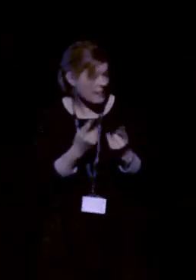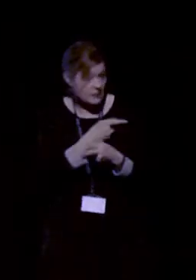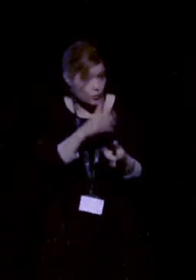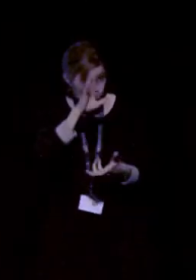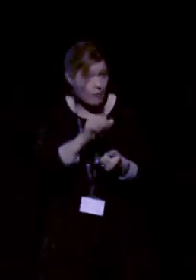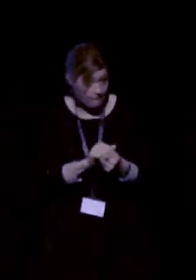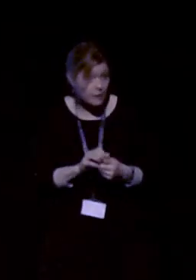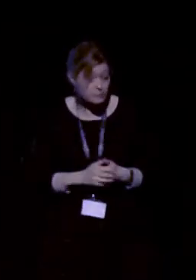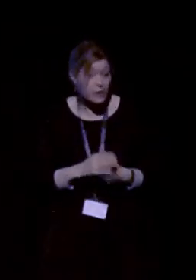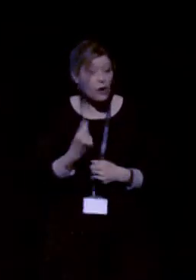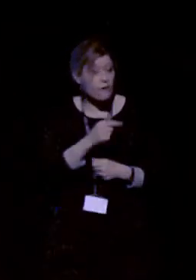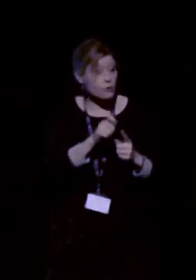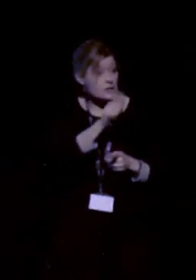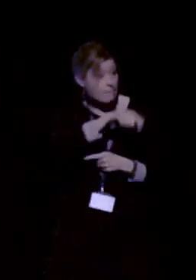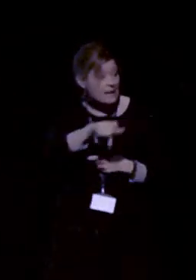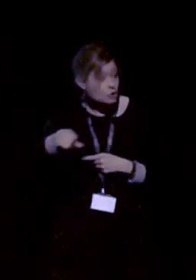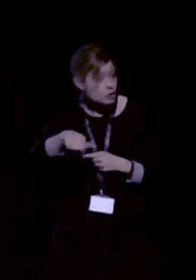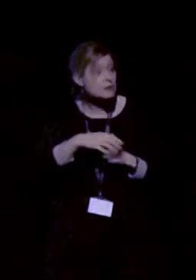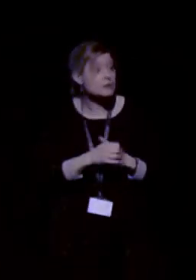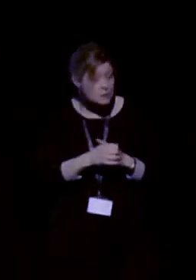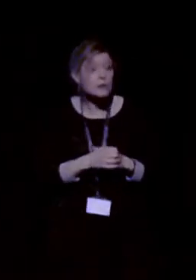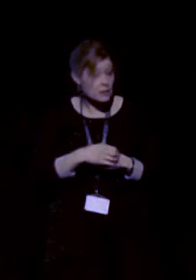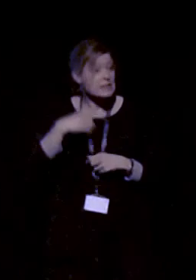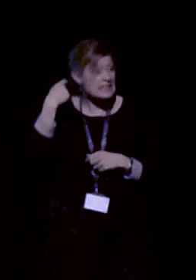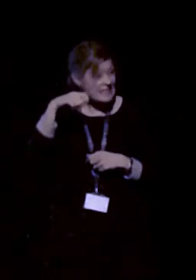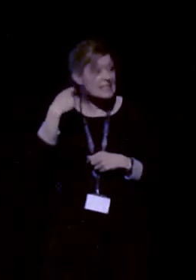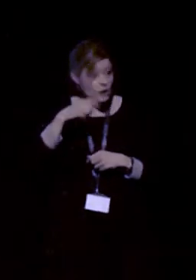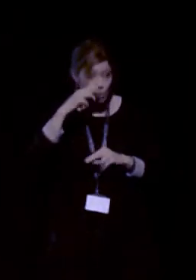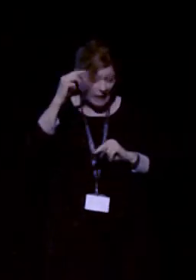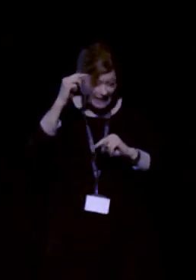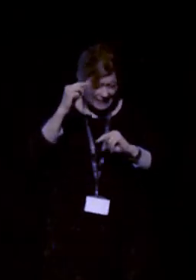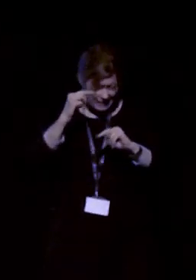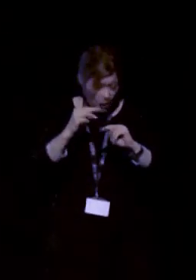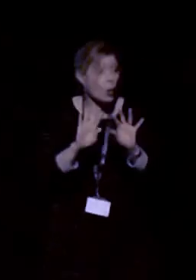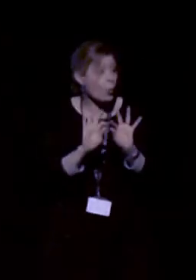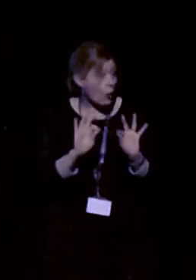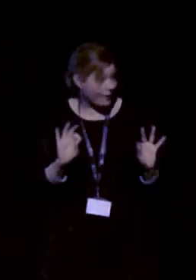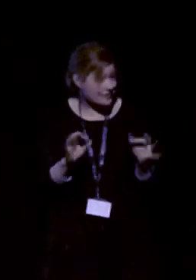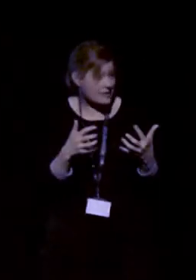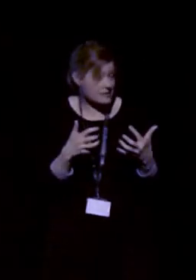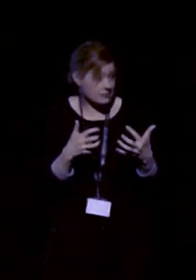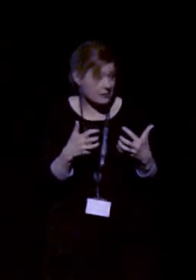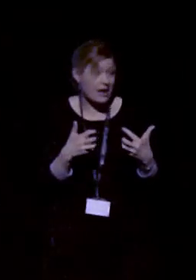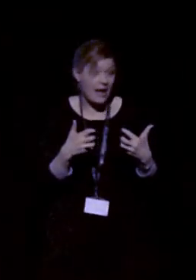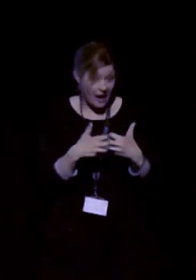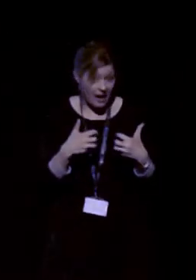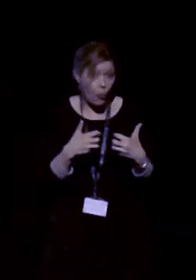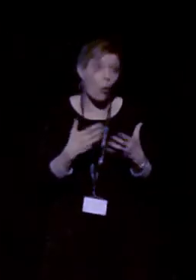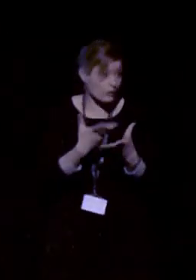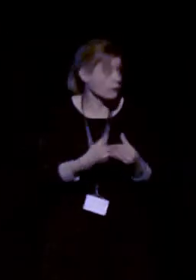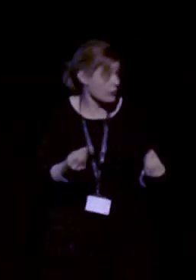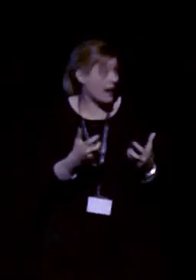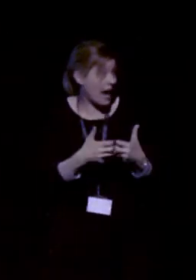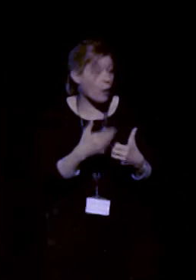can reduce tinnitus in loudness or even abolish it by background sounds, but to actually